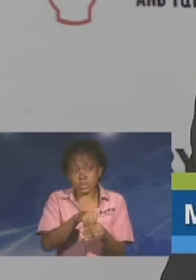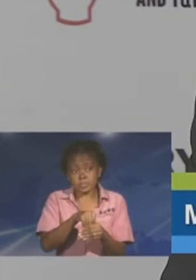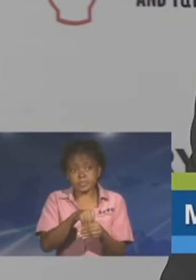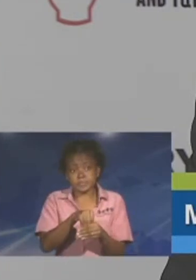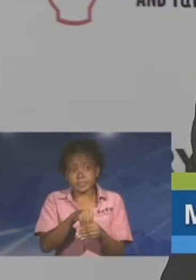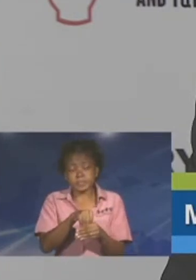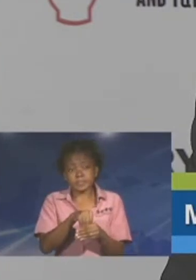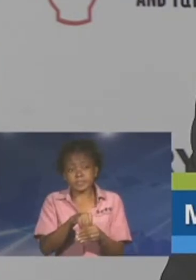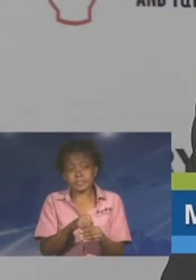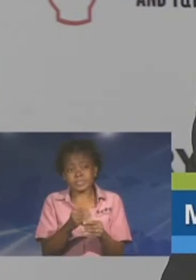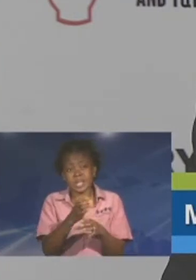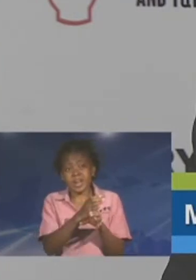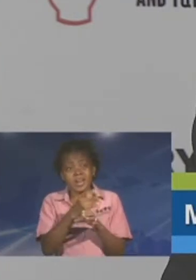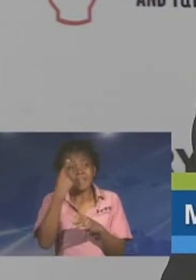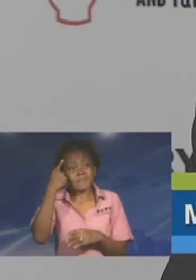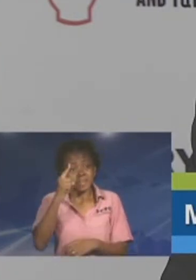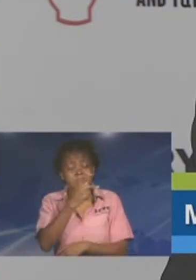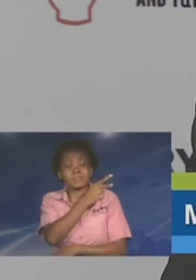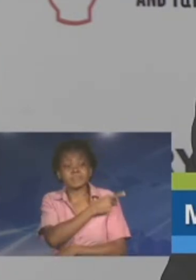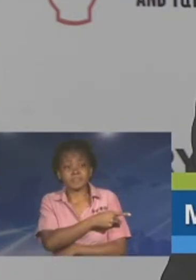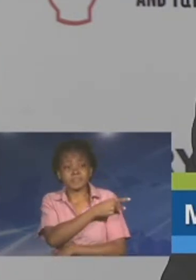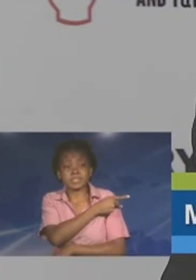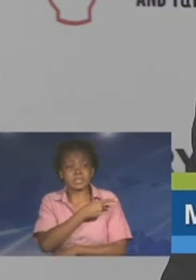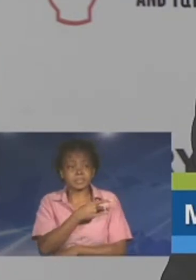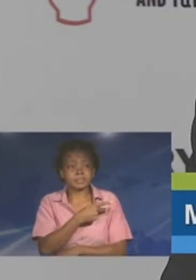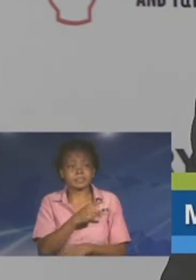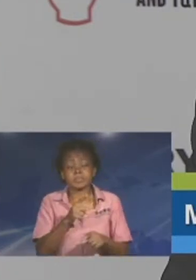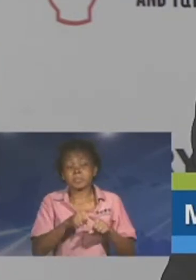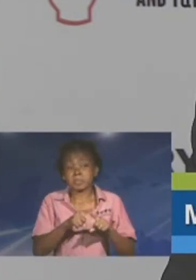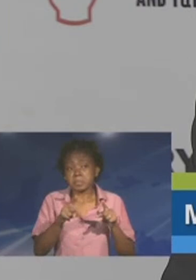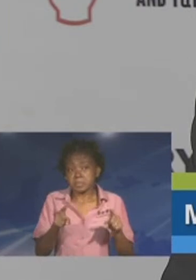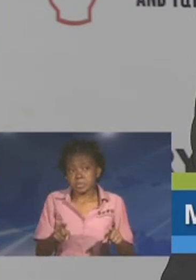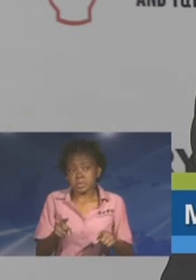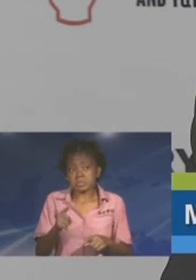of persons being seen in that clinic last time I spoke